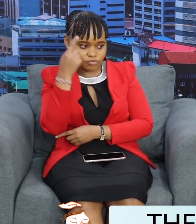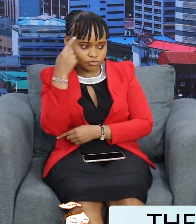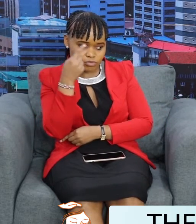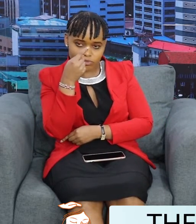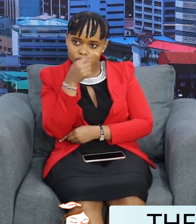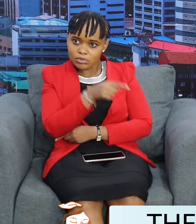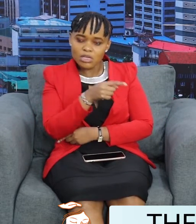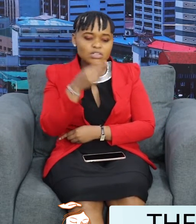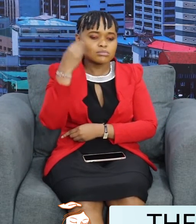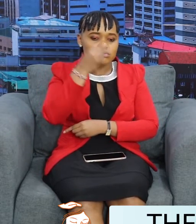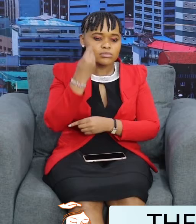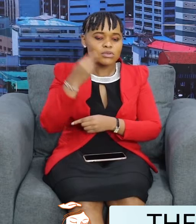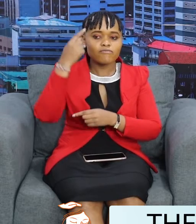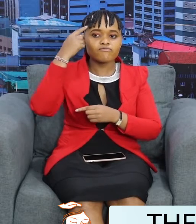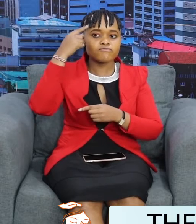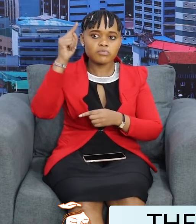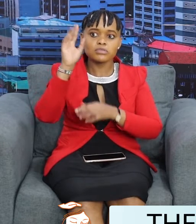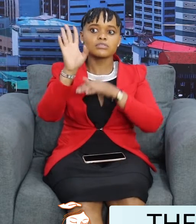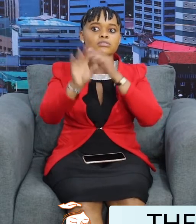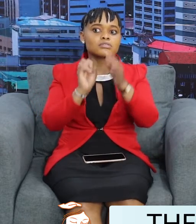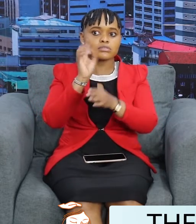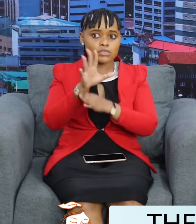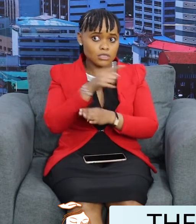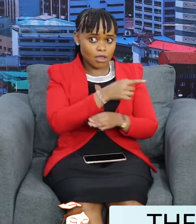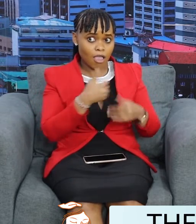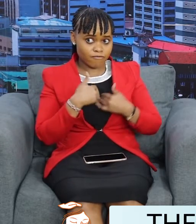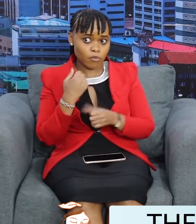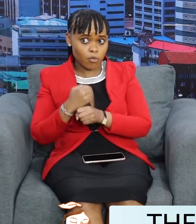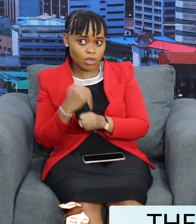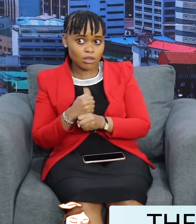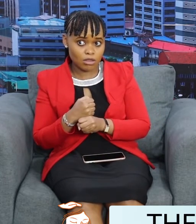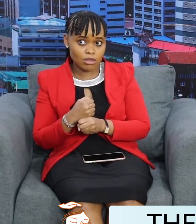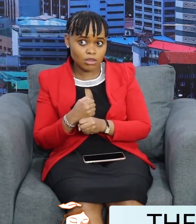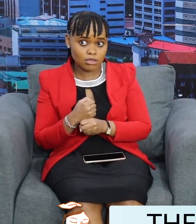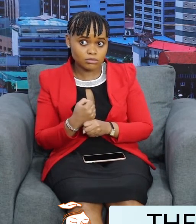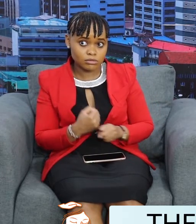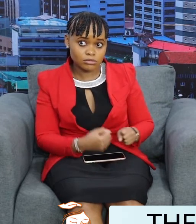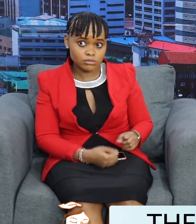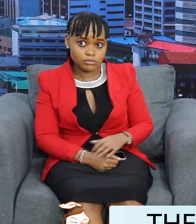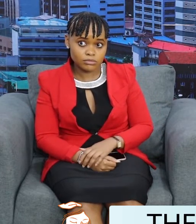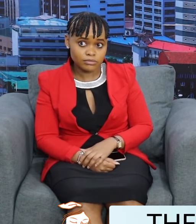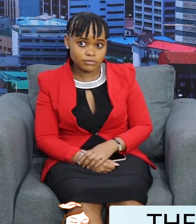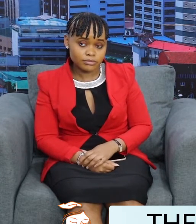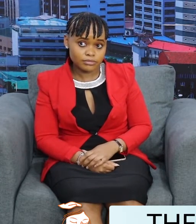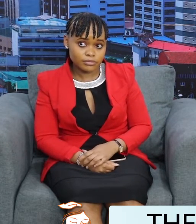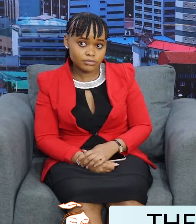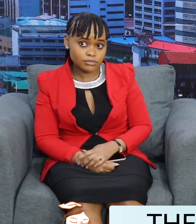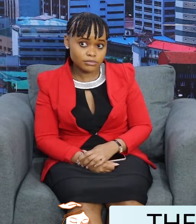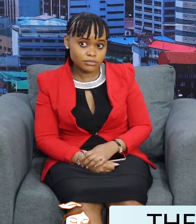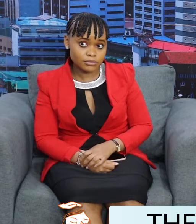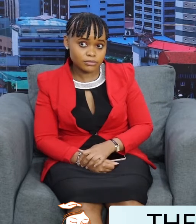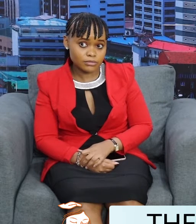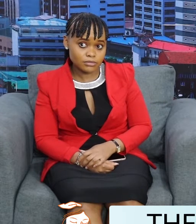So if a client wants you to do their makeup, will you do it? Will you do it, or you only specialize